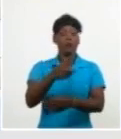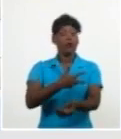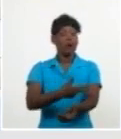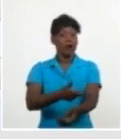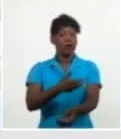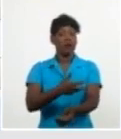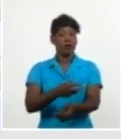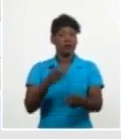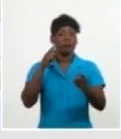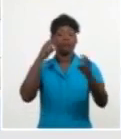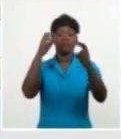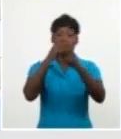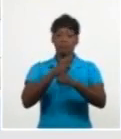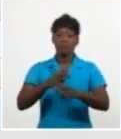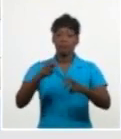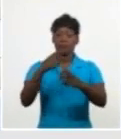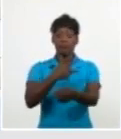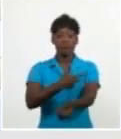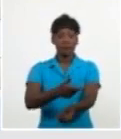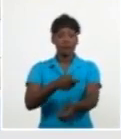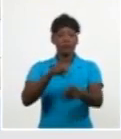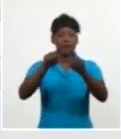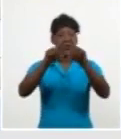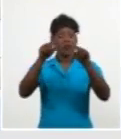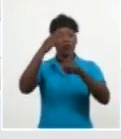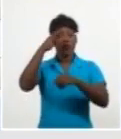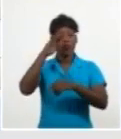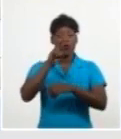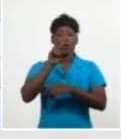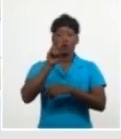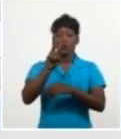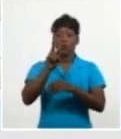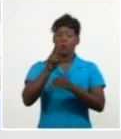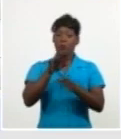129,132 samples through molecular biology, and